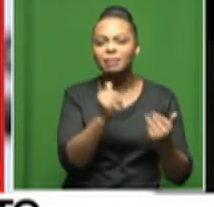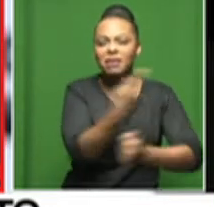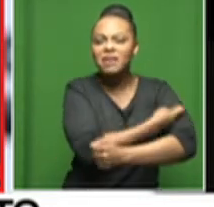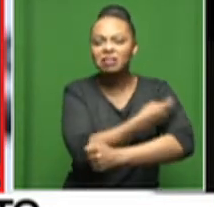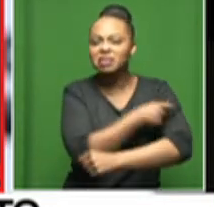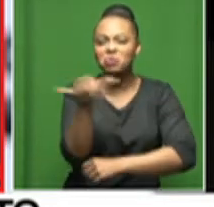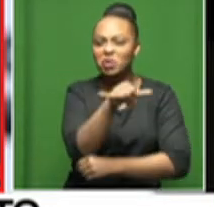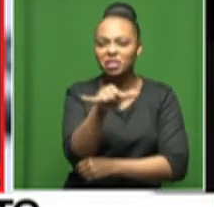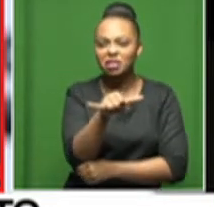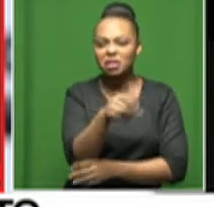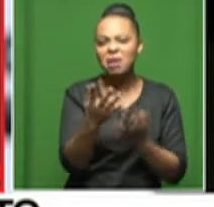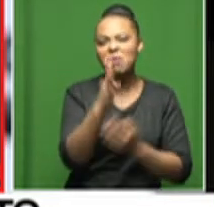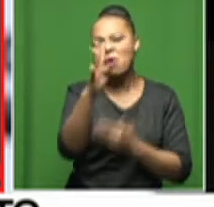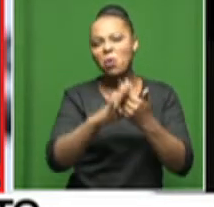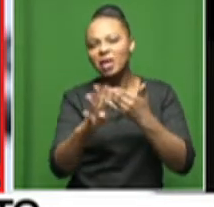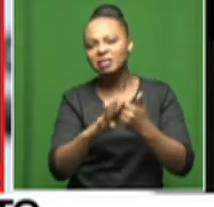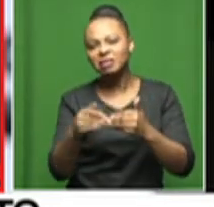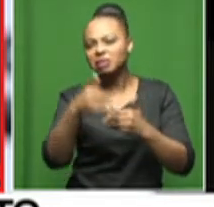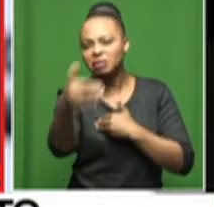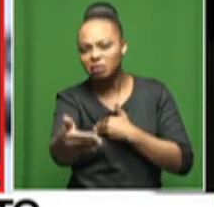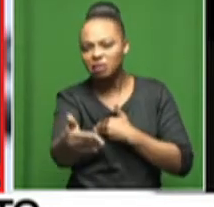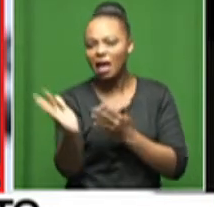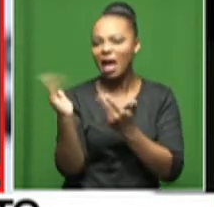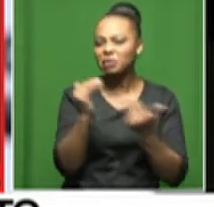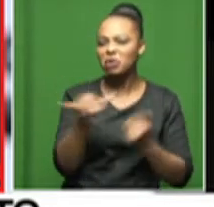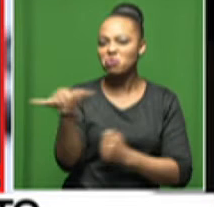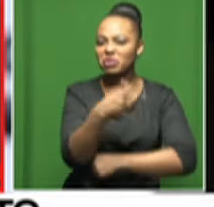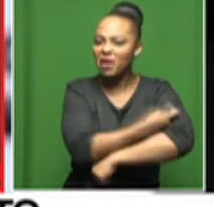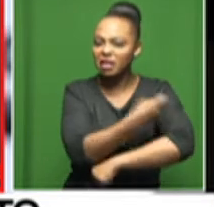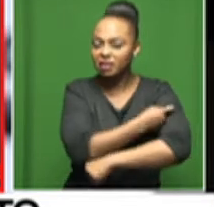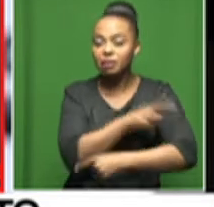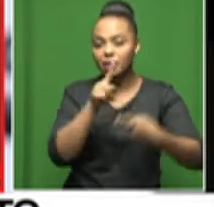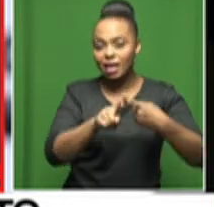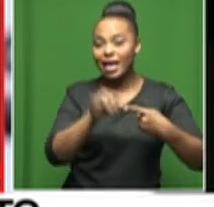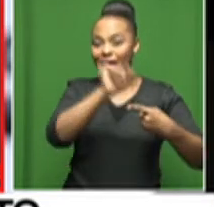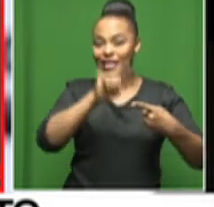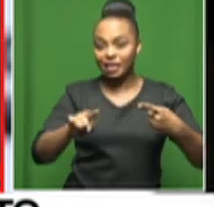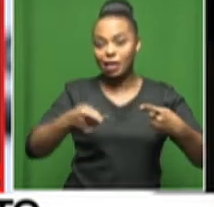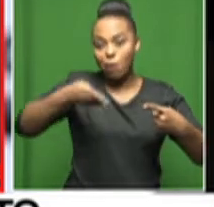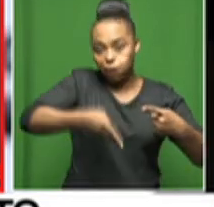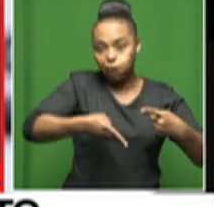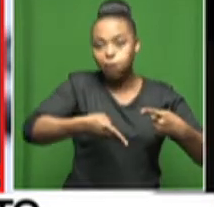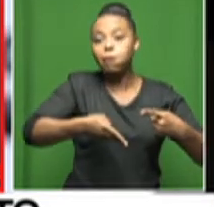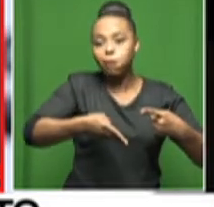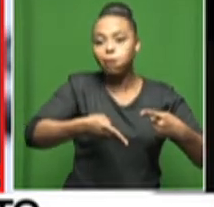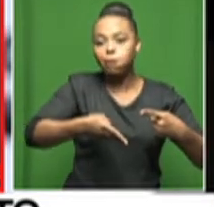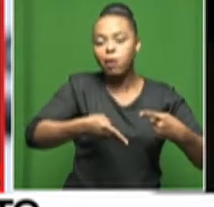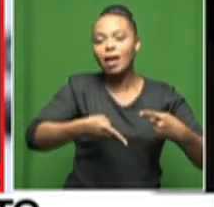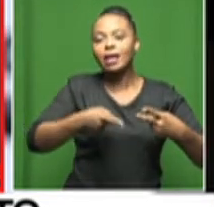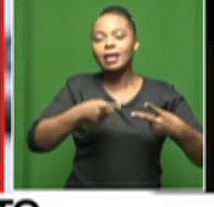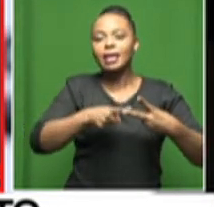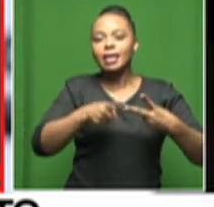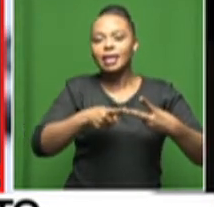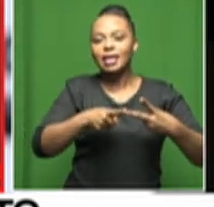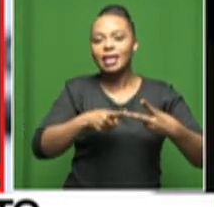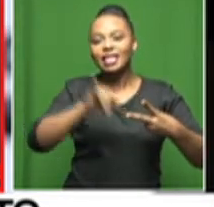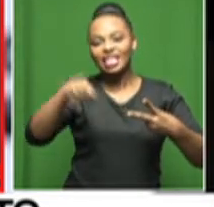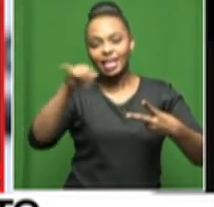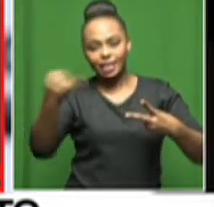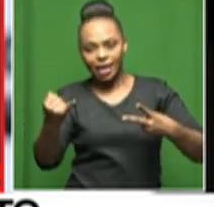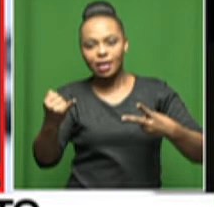from next week to 4 weeks' time, we will have the following vaccines. Astrazeneca is still here with us. Then we'll also have some from